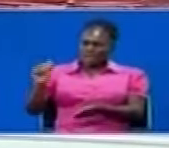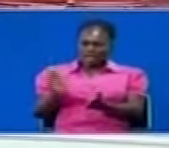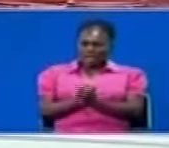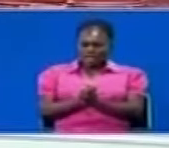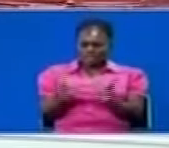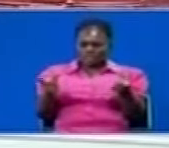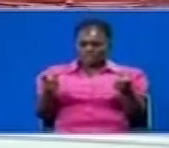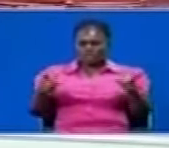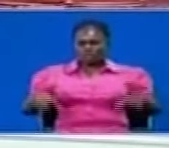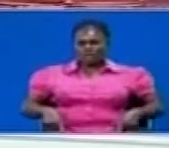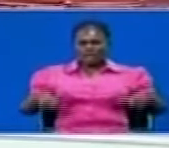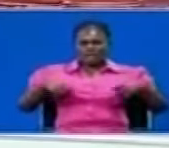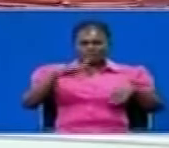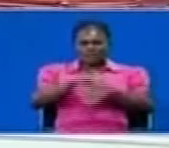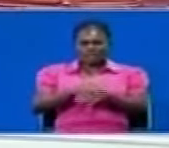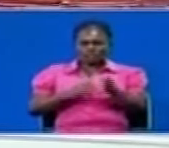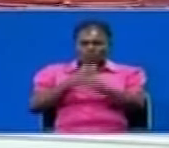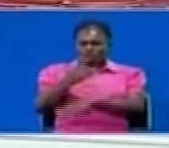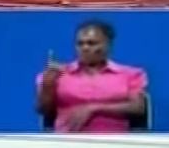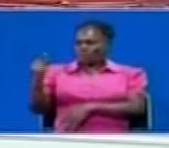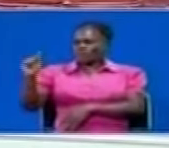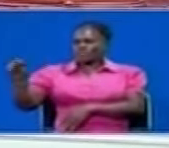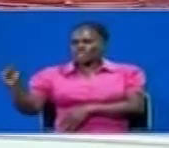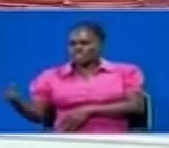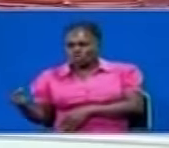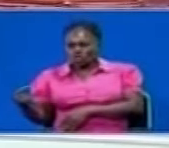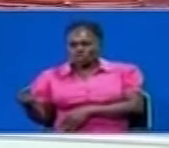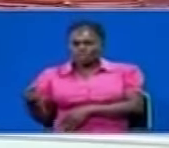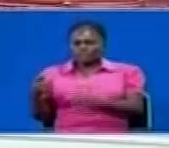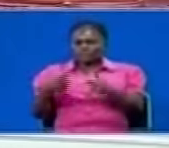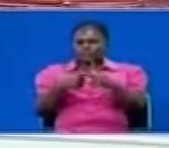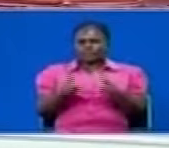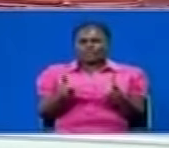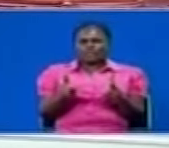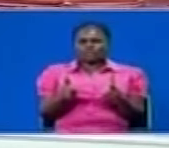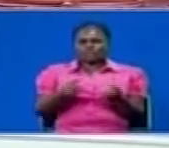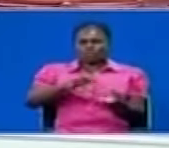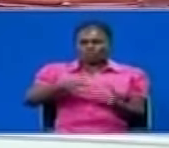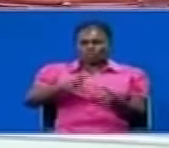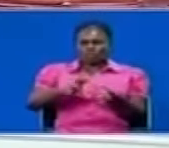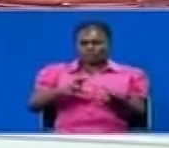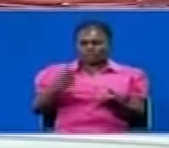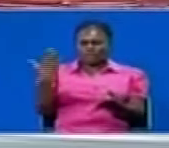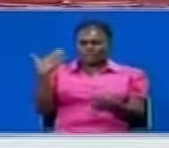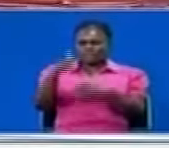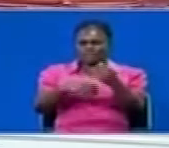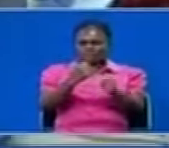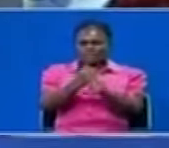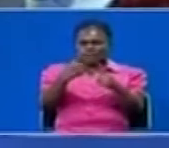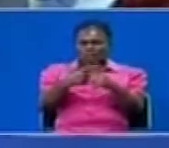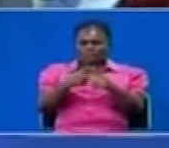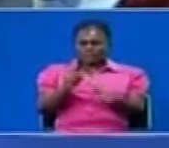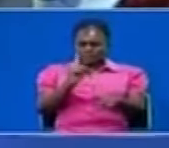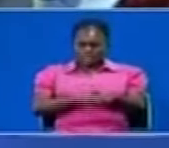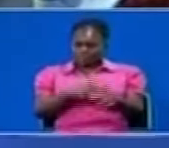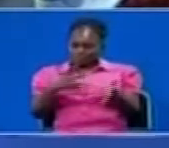Maisha raised more than 1 million shillings. The teenager from Nyamira began developing complications in October last year. By the time she was